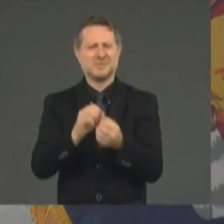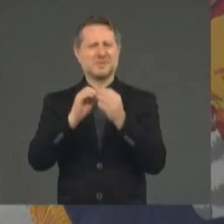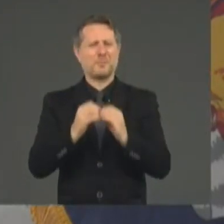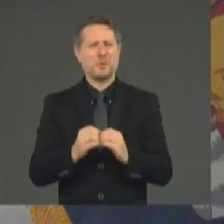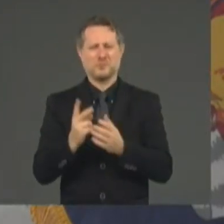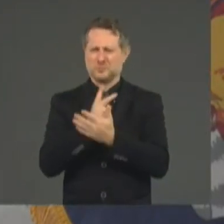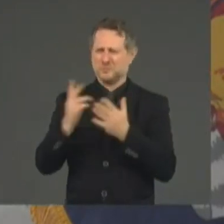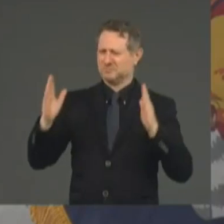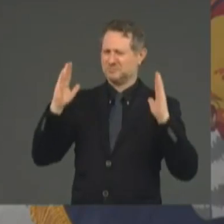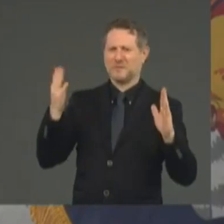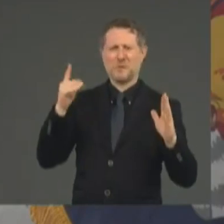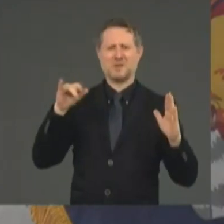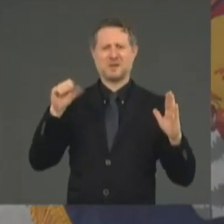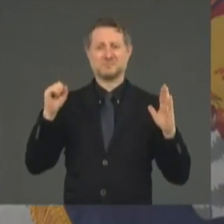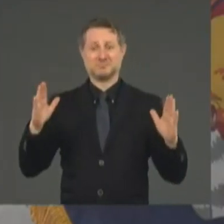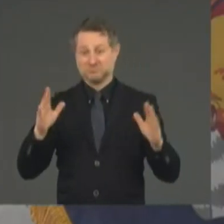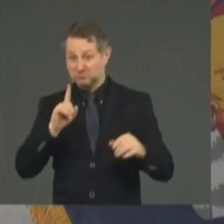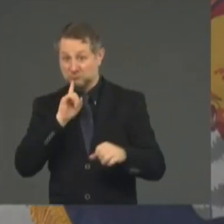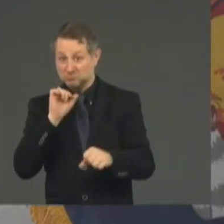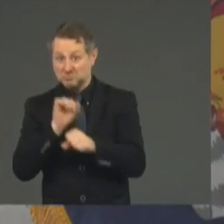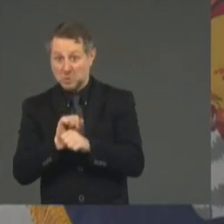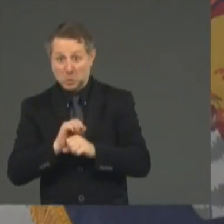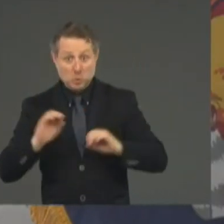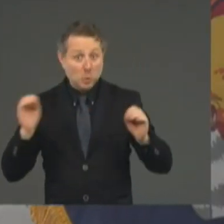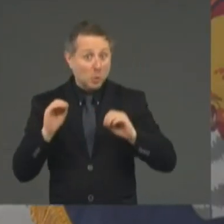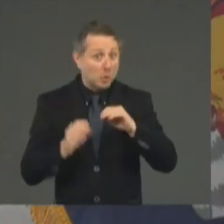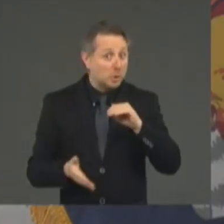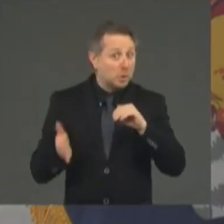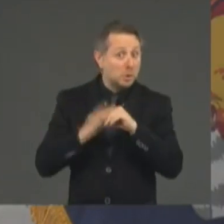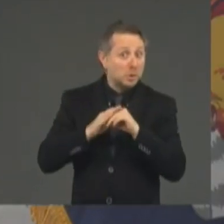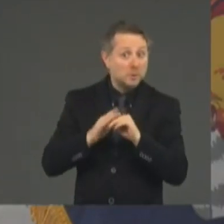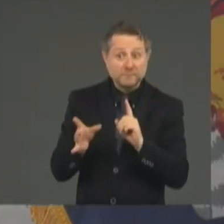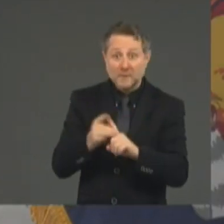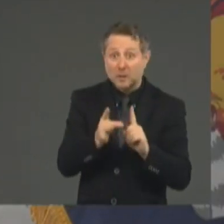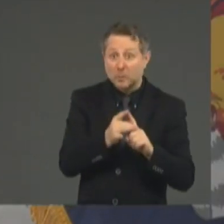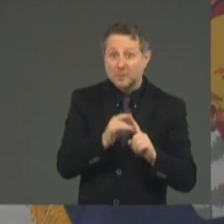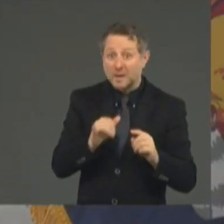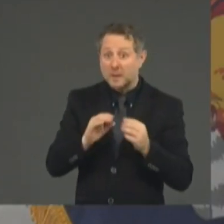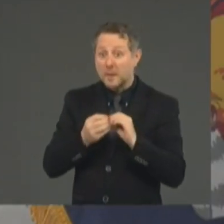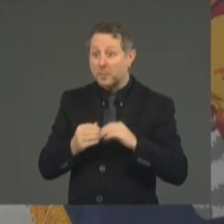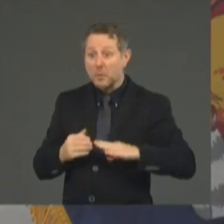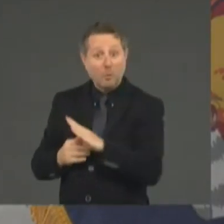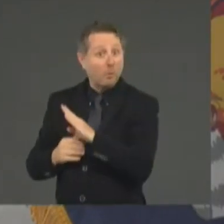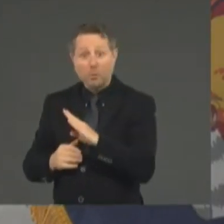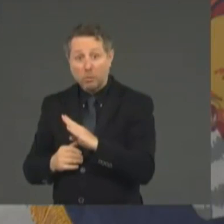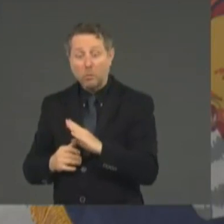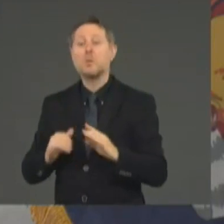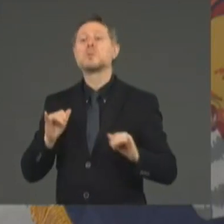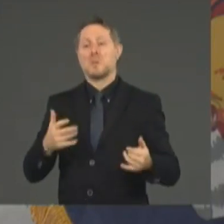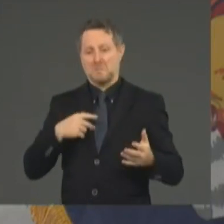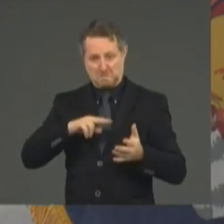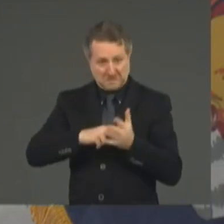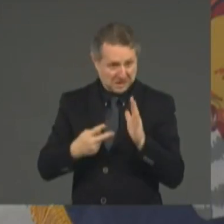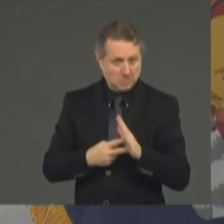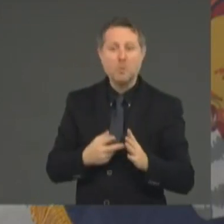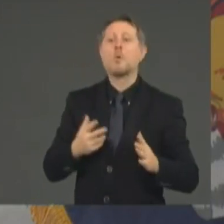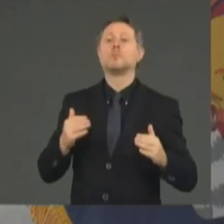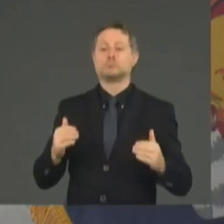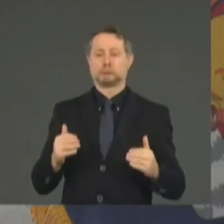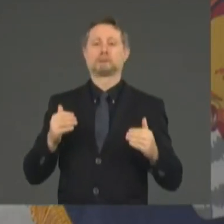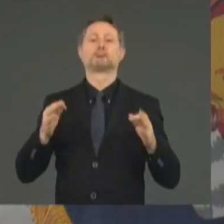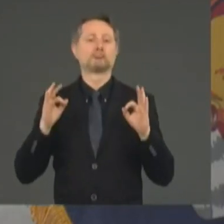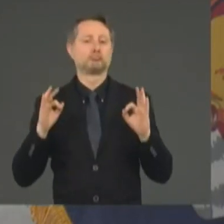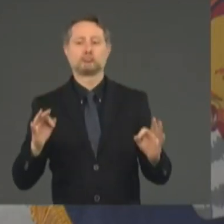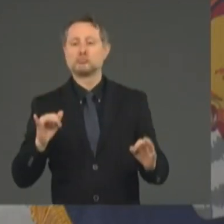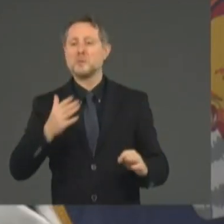is virtually no increase in the indicators, could you argue you're doing better than